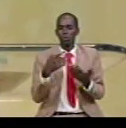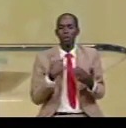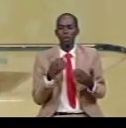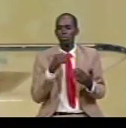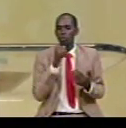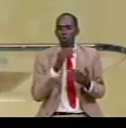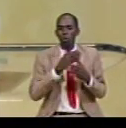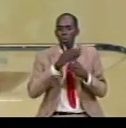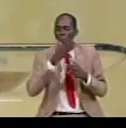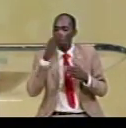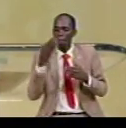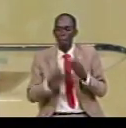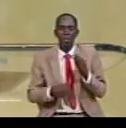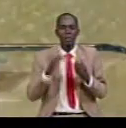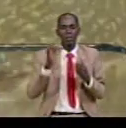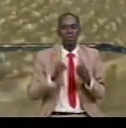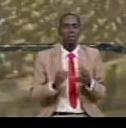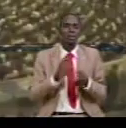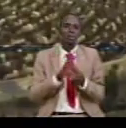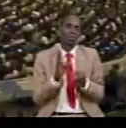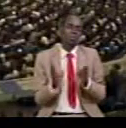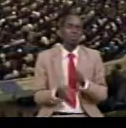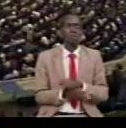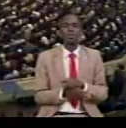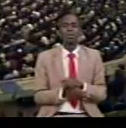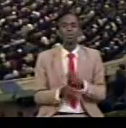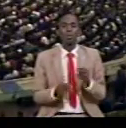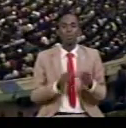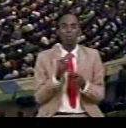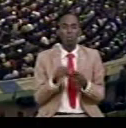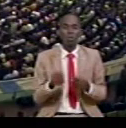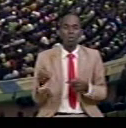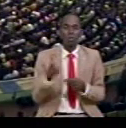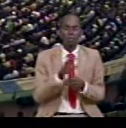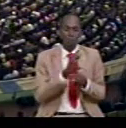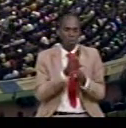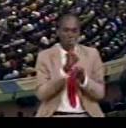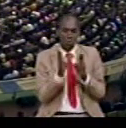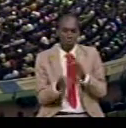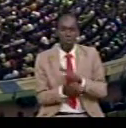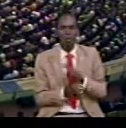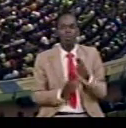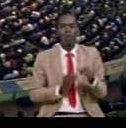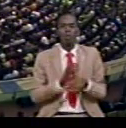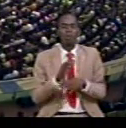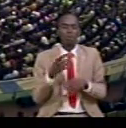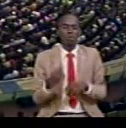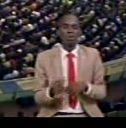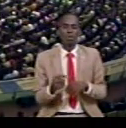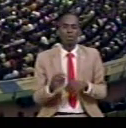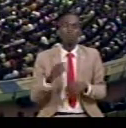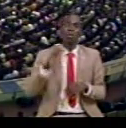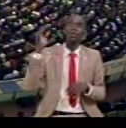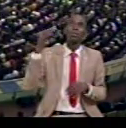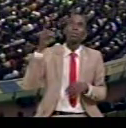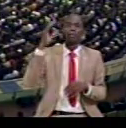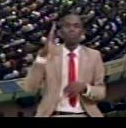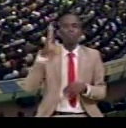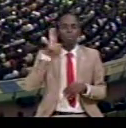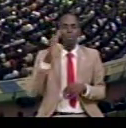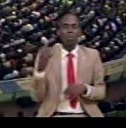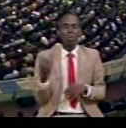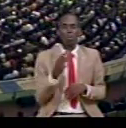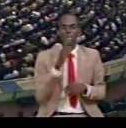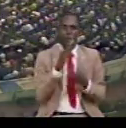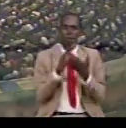on doing the same thing because they have not repented. When you repent, God's grace will be there for you to always overcome. We're going to overcome